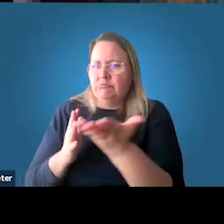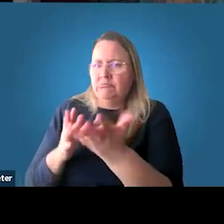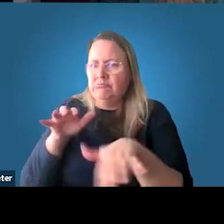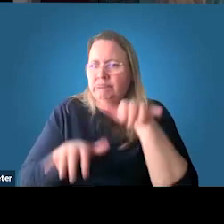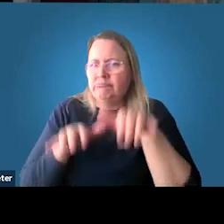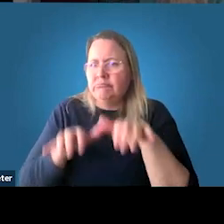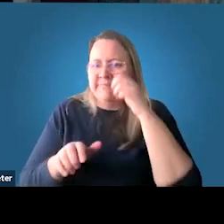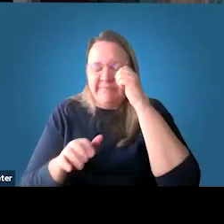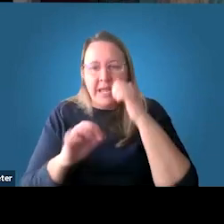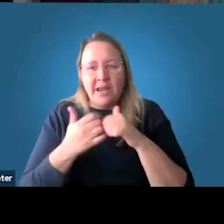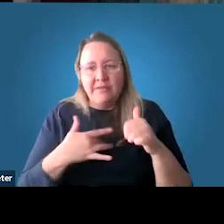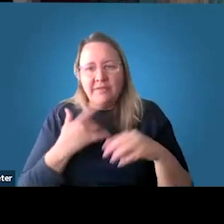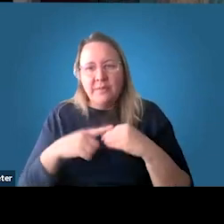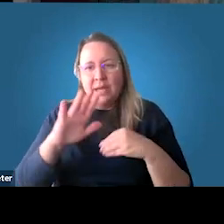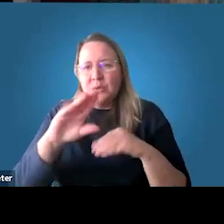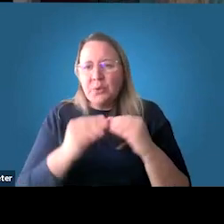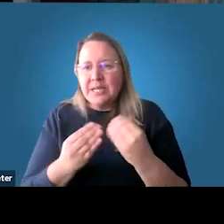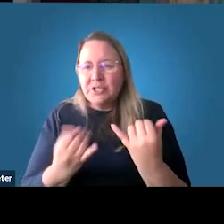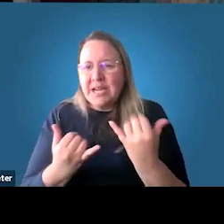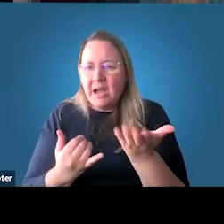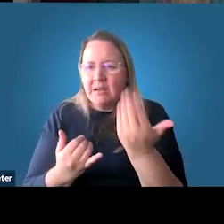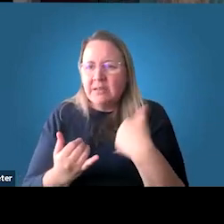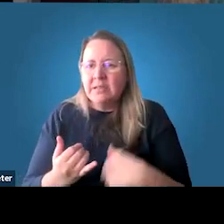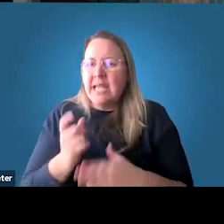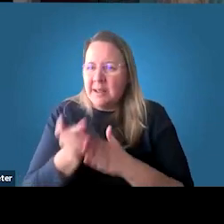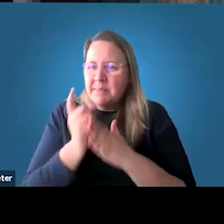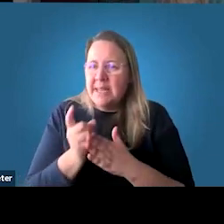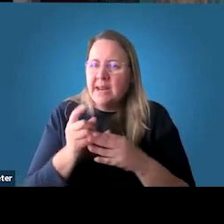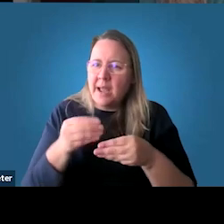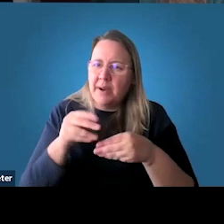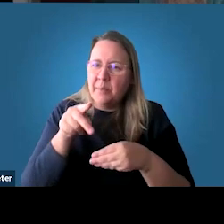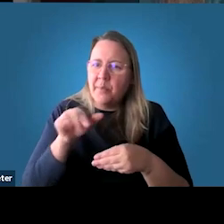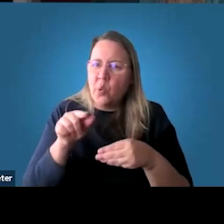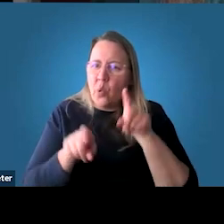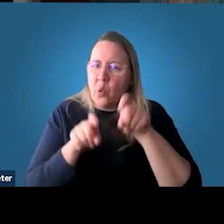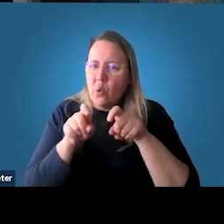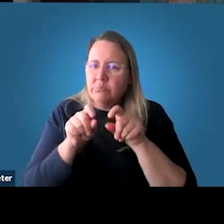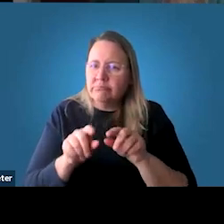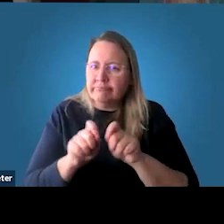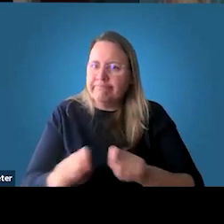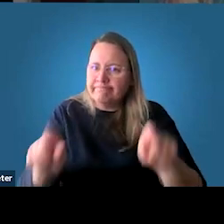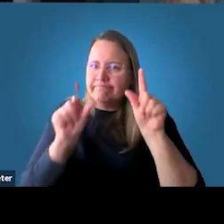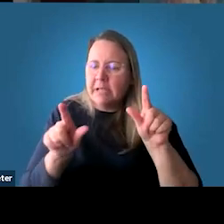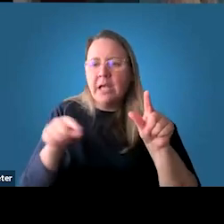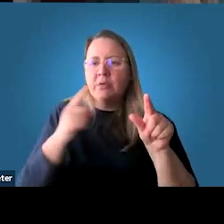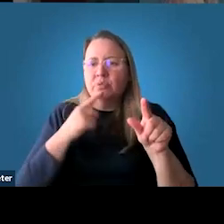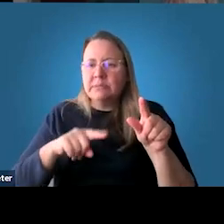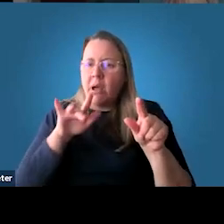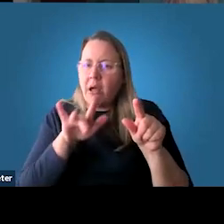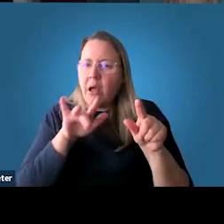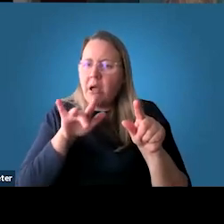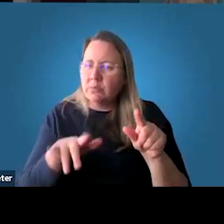sort of where things stand with your organization. So in just a minute, we're going to put a poll up that you can respond to,